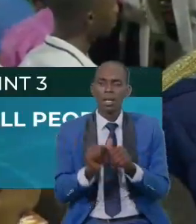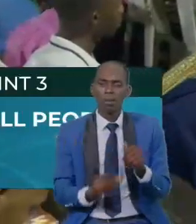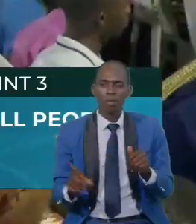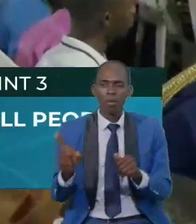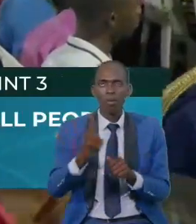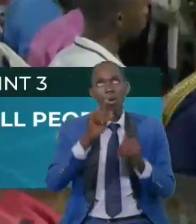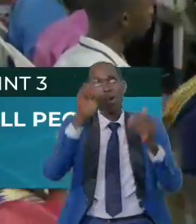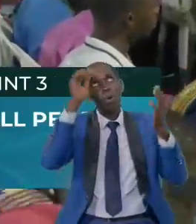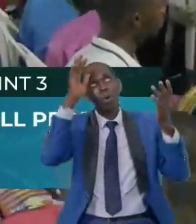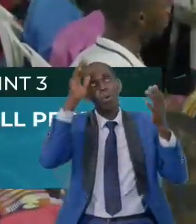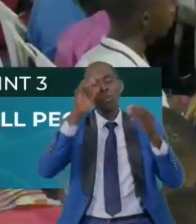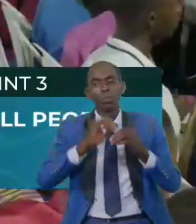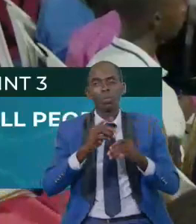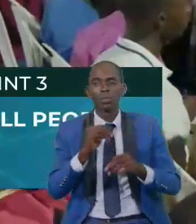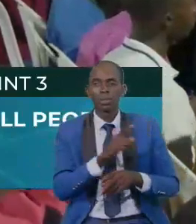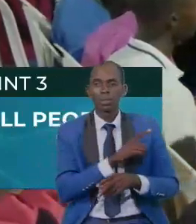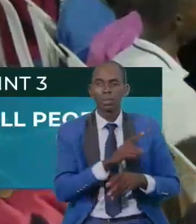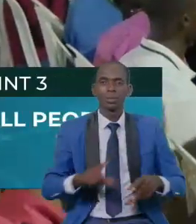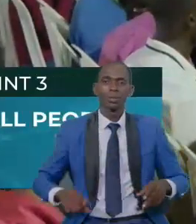the Lord.